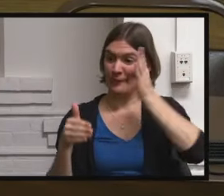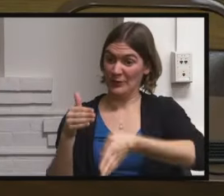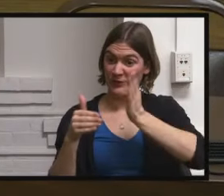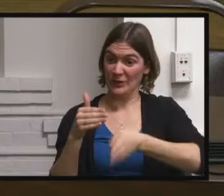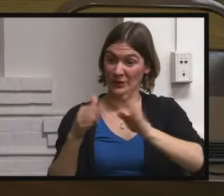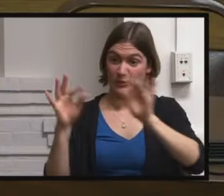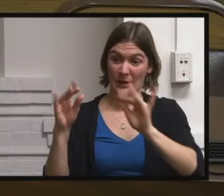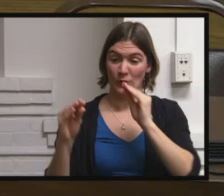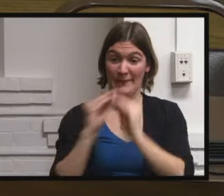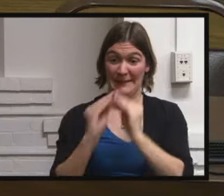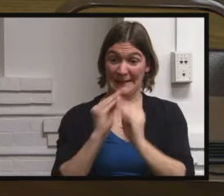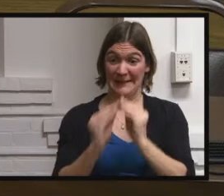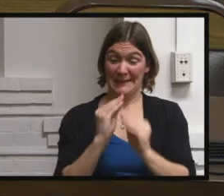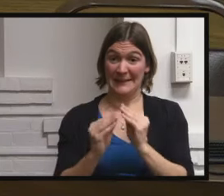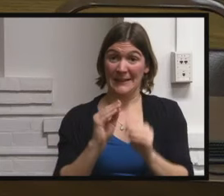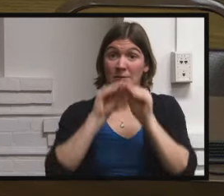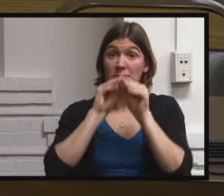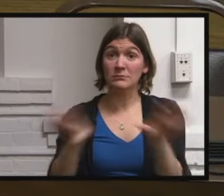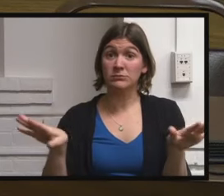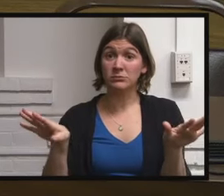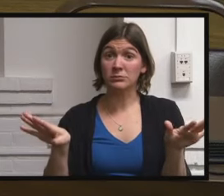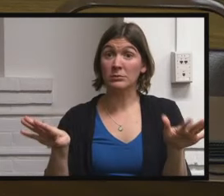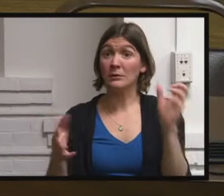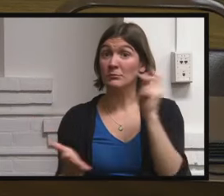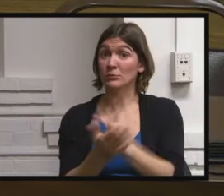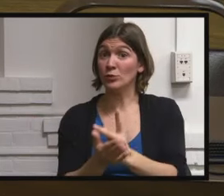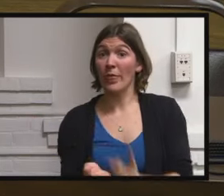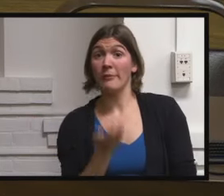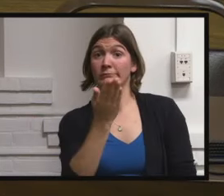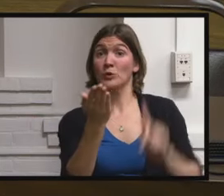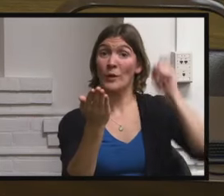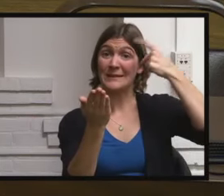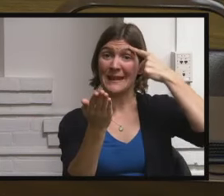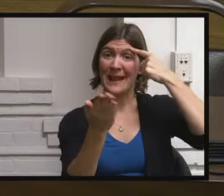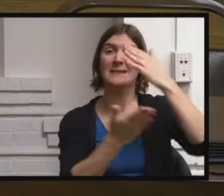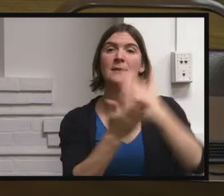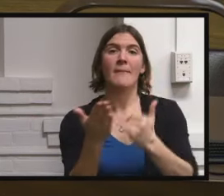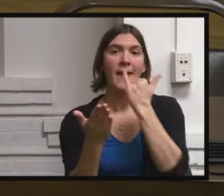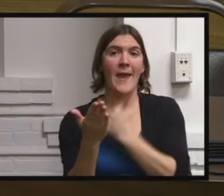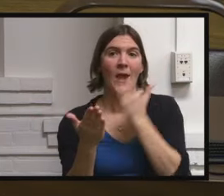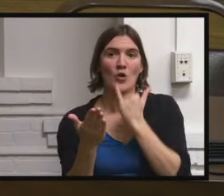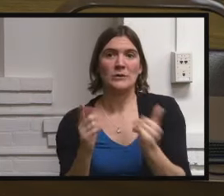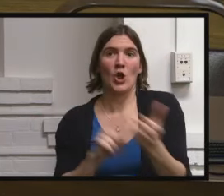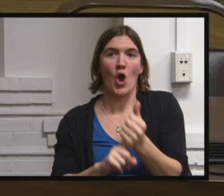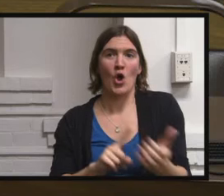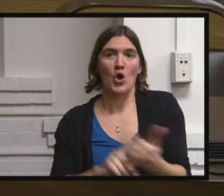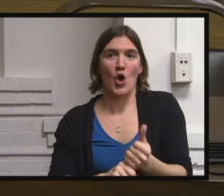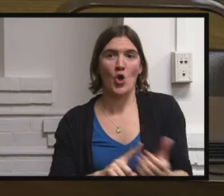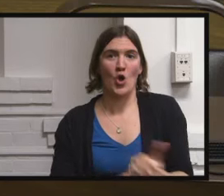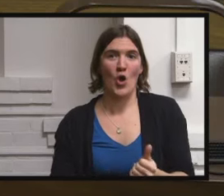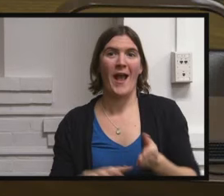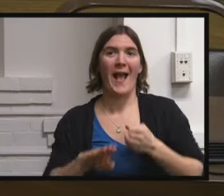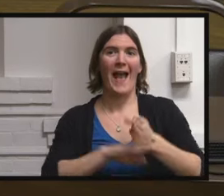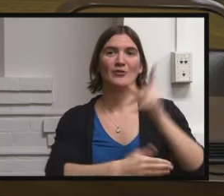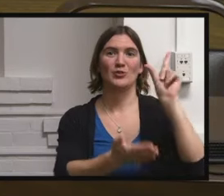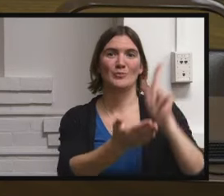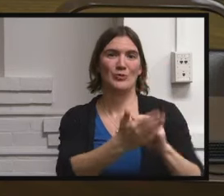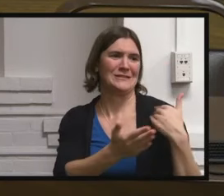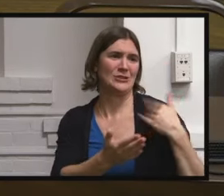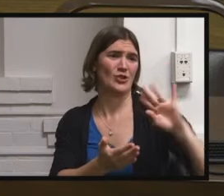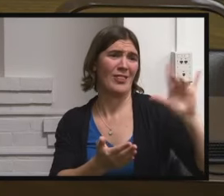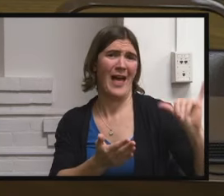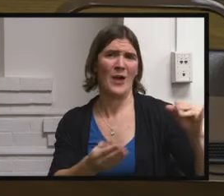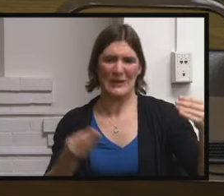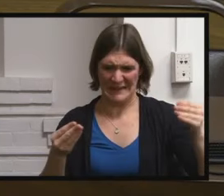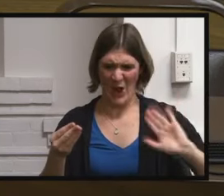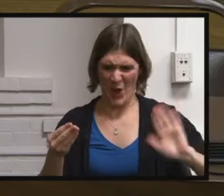year, send the last version to the state. These are errors and omissions that were found after the grant list was printed in early